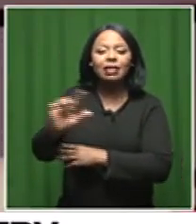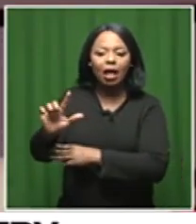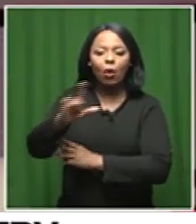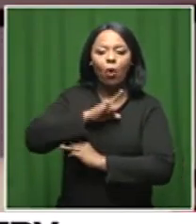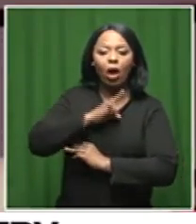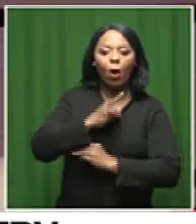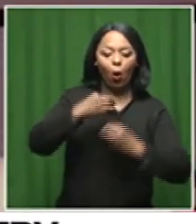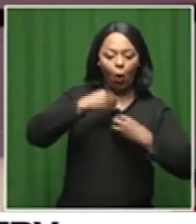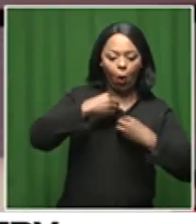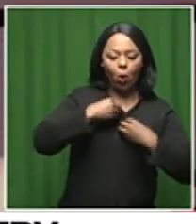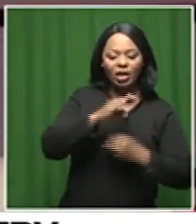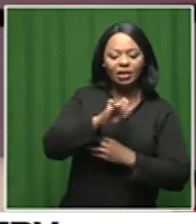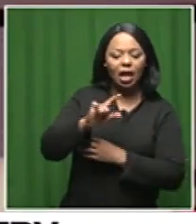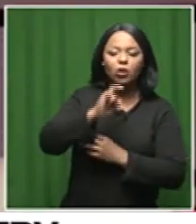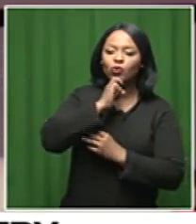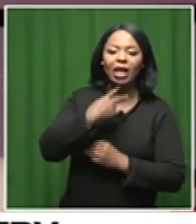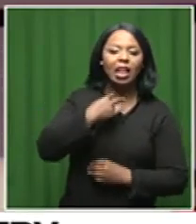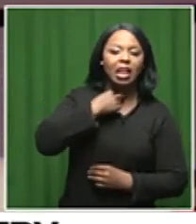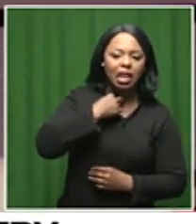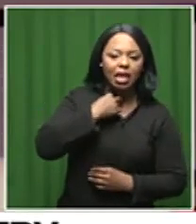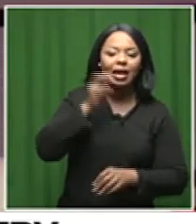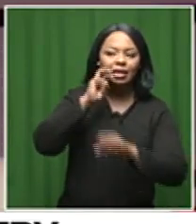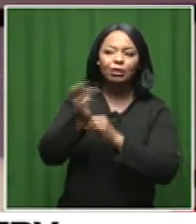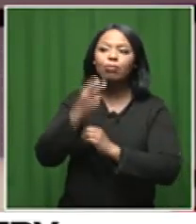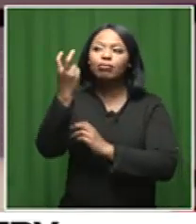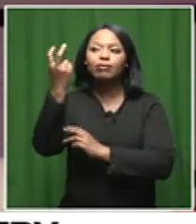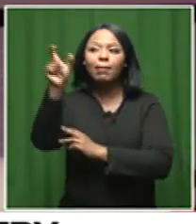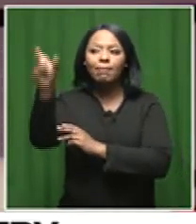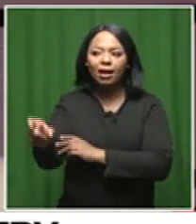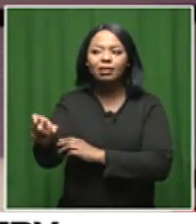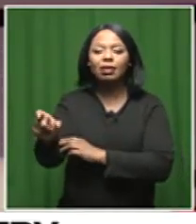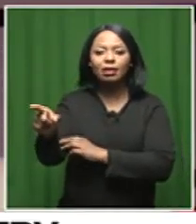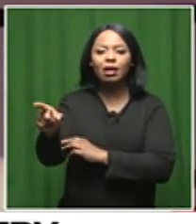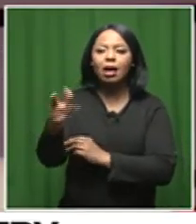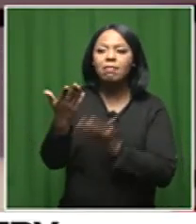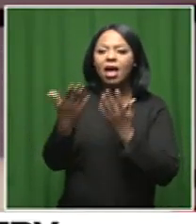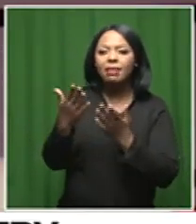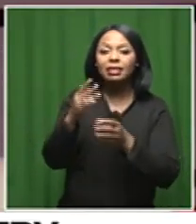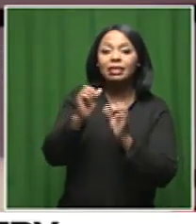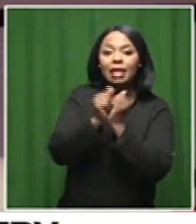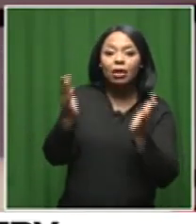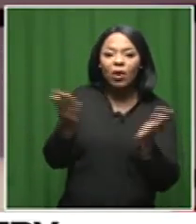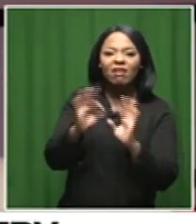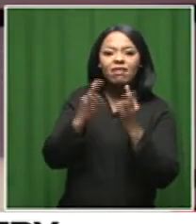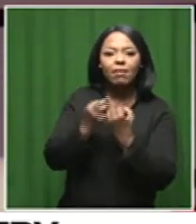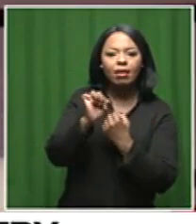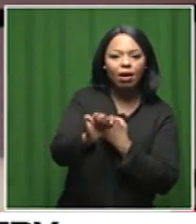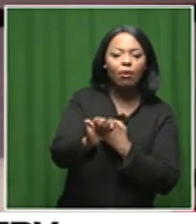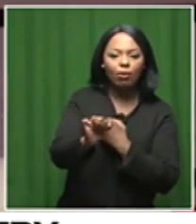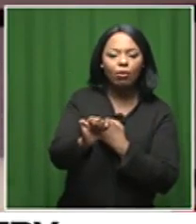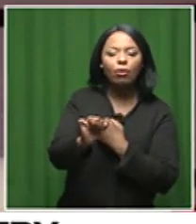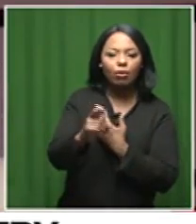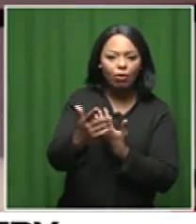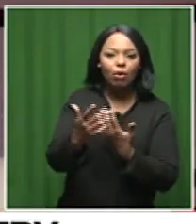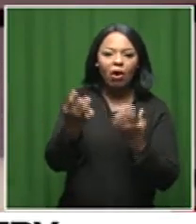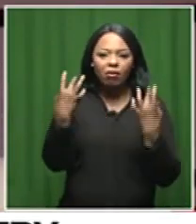use your own cells. First of all, they look at your direct family, your immediate family, whether or not there's a match.